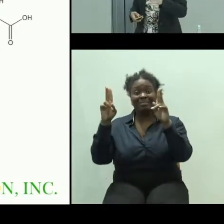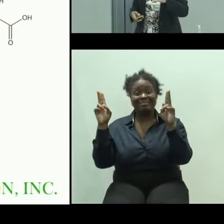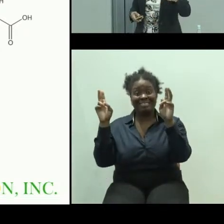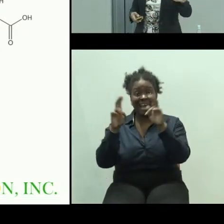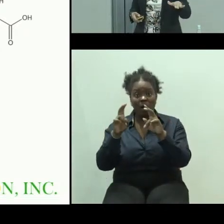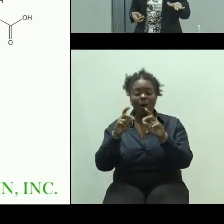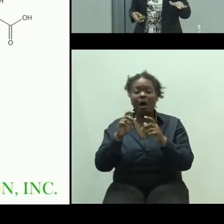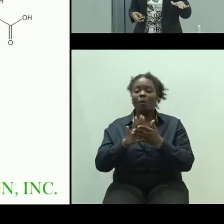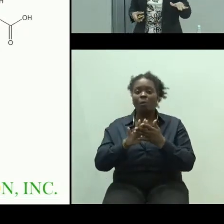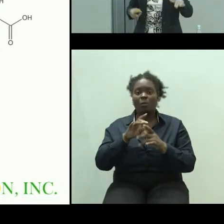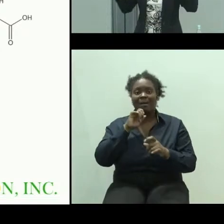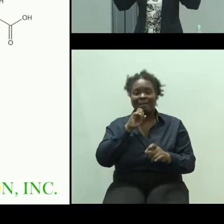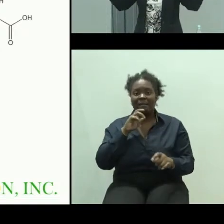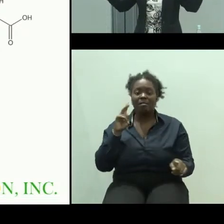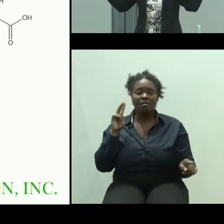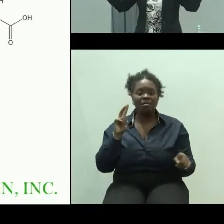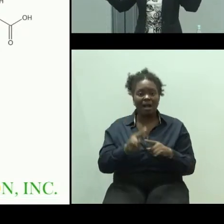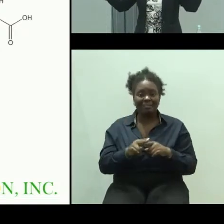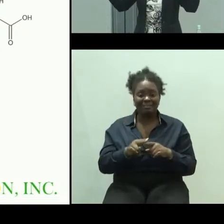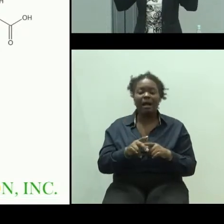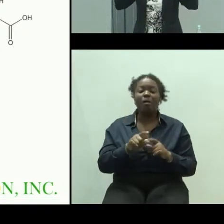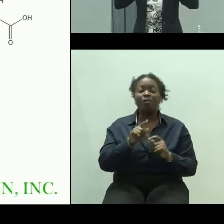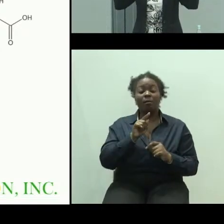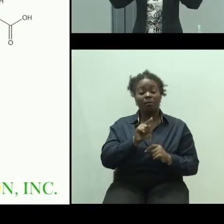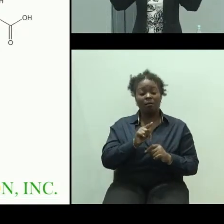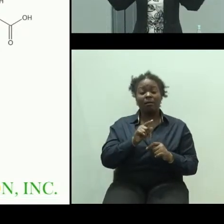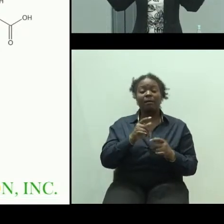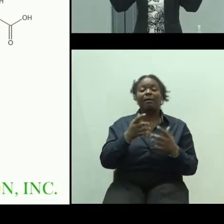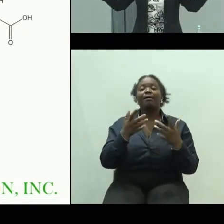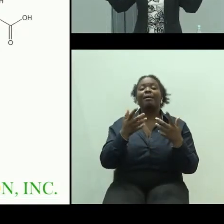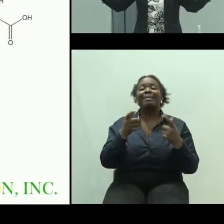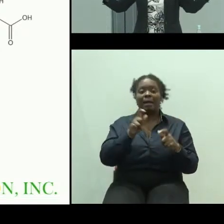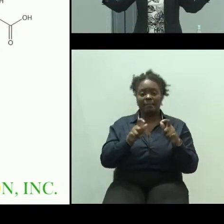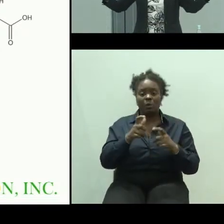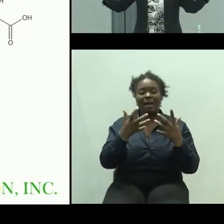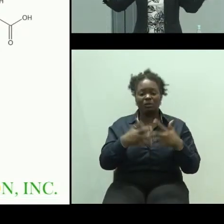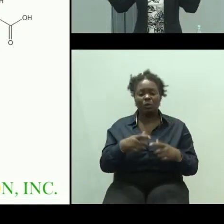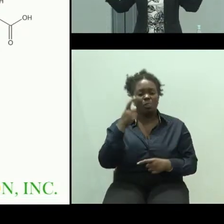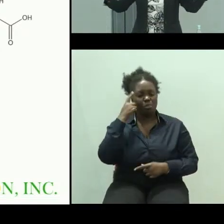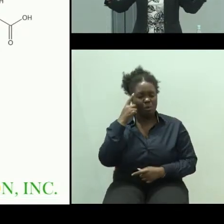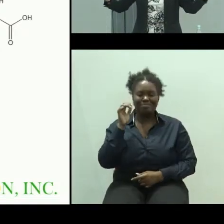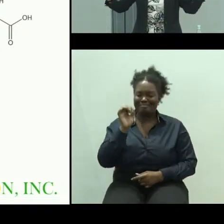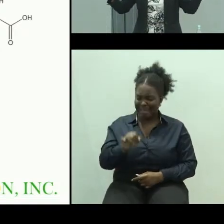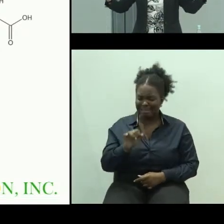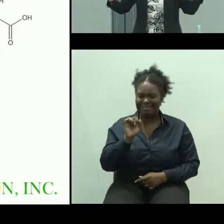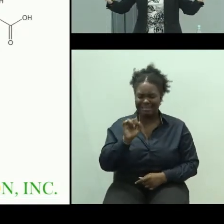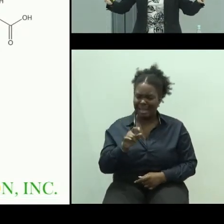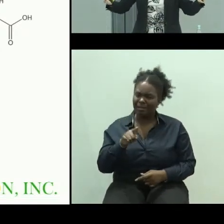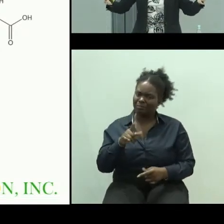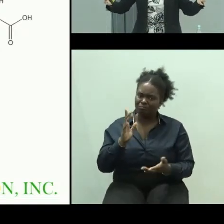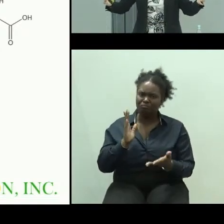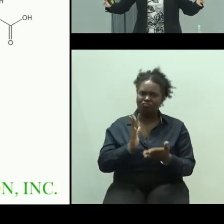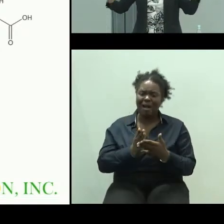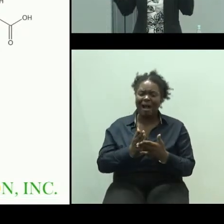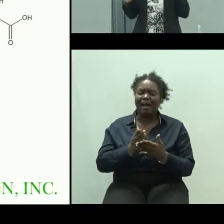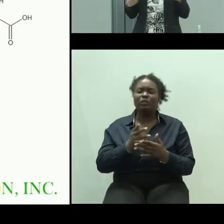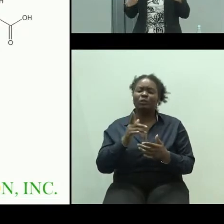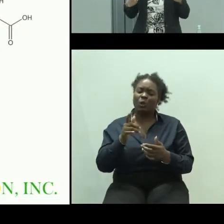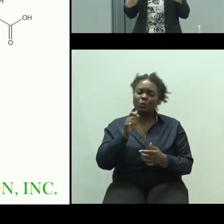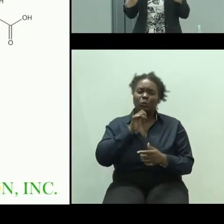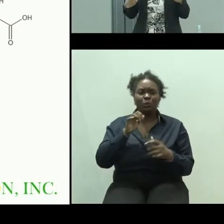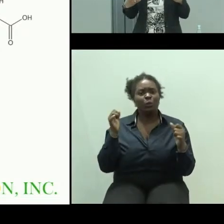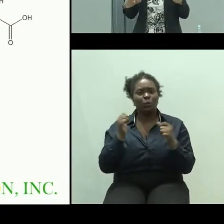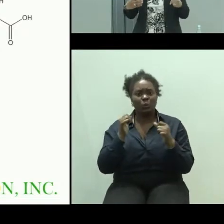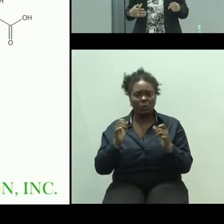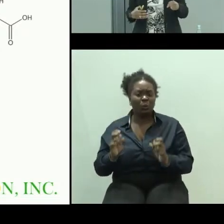down on fouling. So the chemical engineers in the room are now thinking, yes, this is my thing. She's talking about heat exchangers and cooling towers. I'm still a